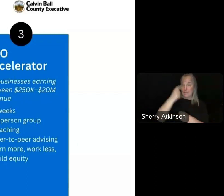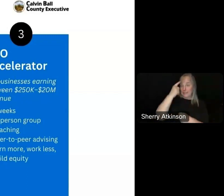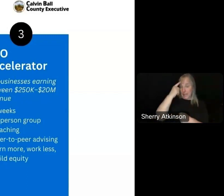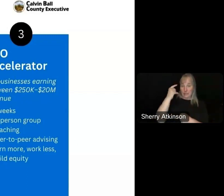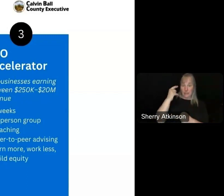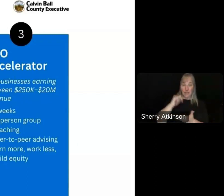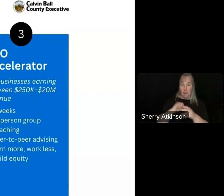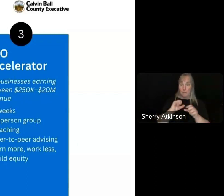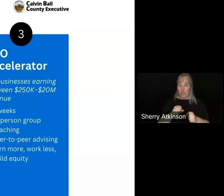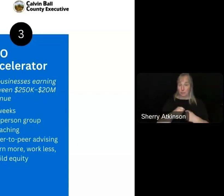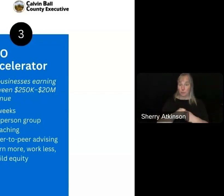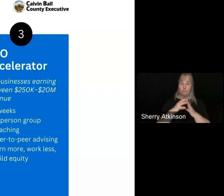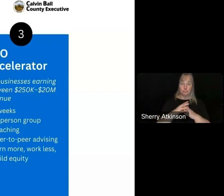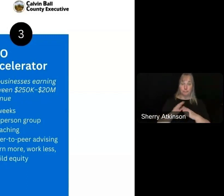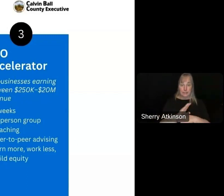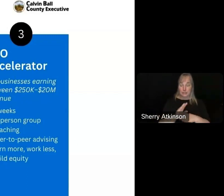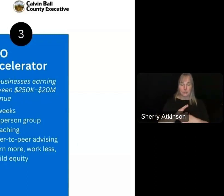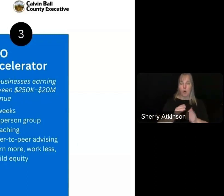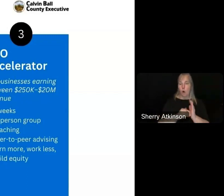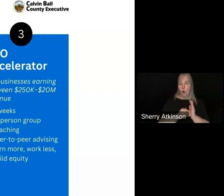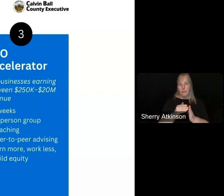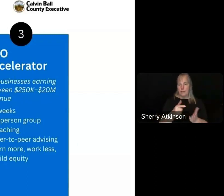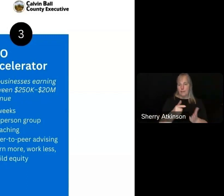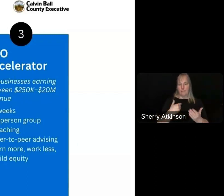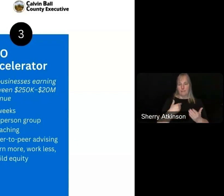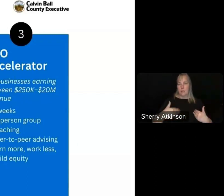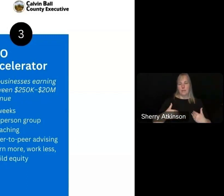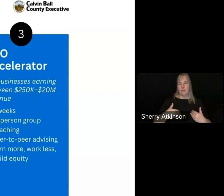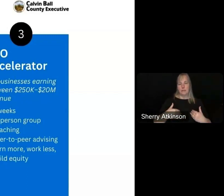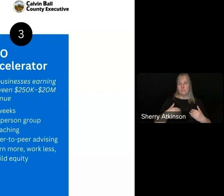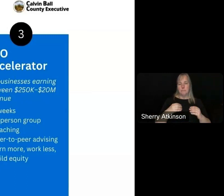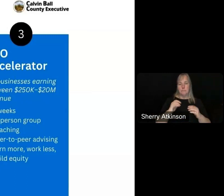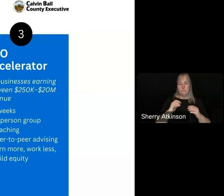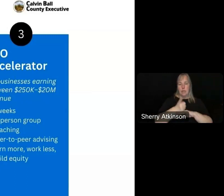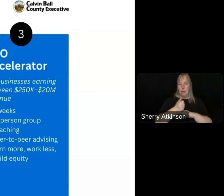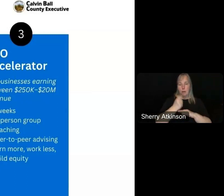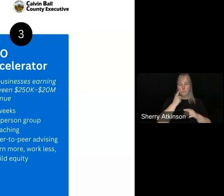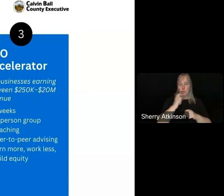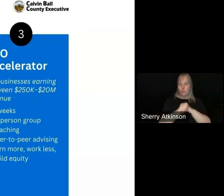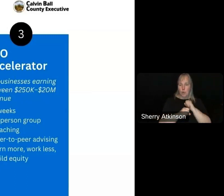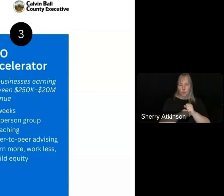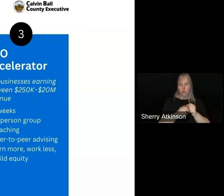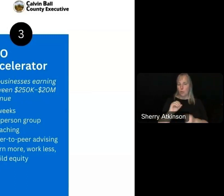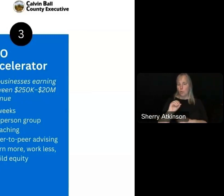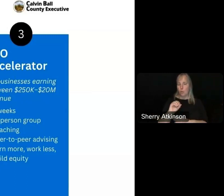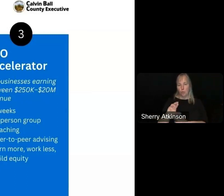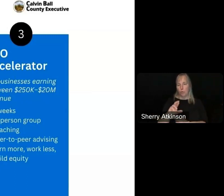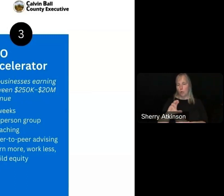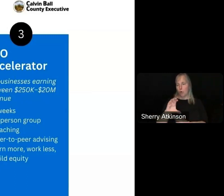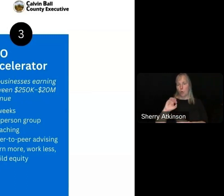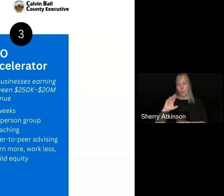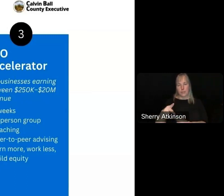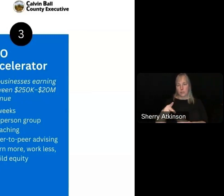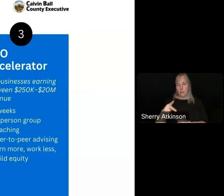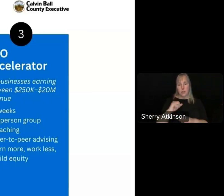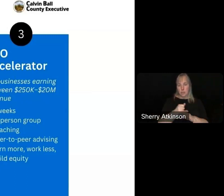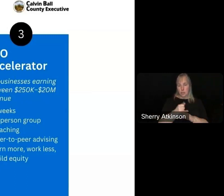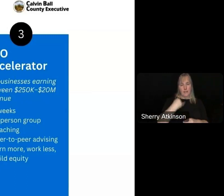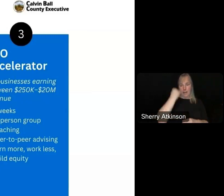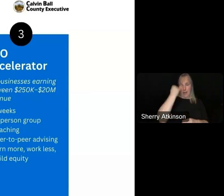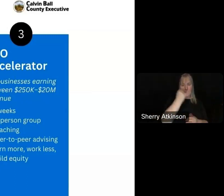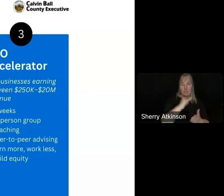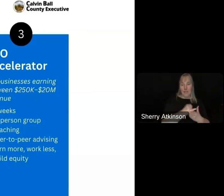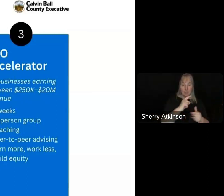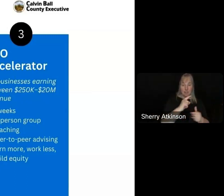feasible. Oftentimes they have nothing set up in terms of structure or incorporation. They just have an idea. And so that's that first